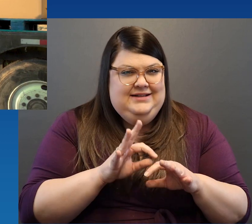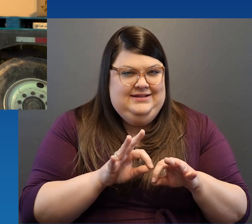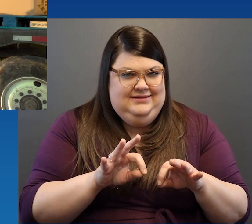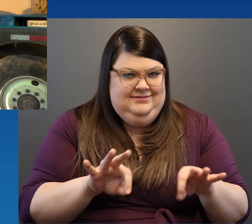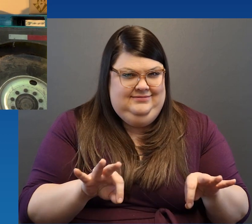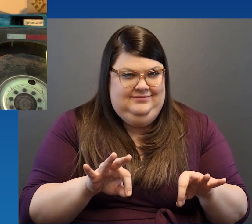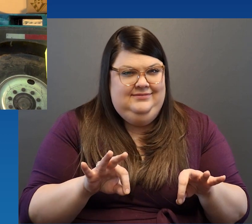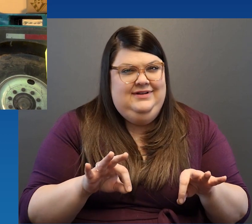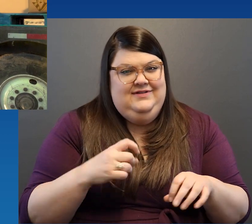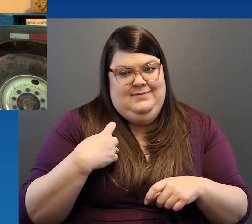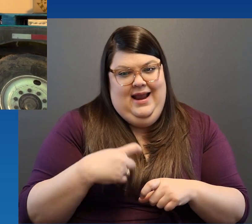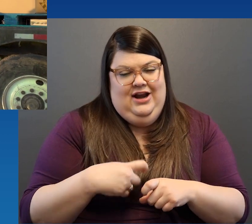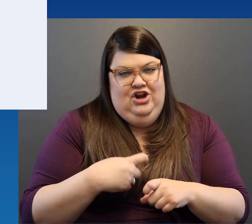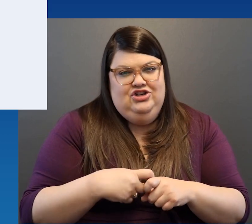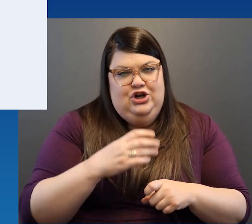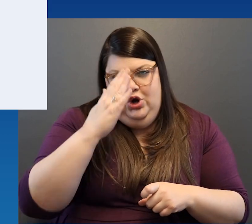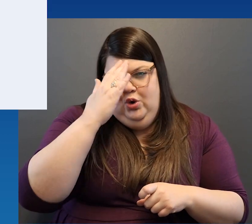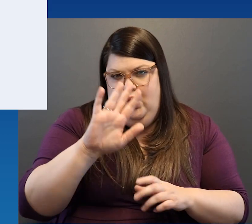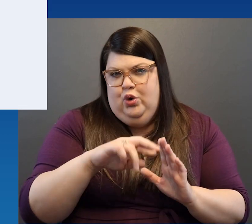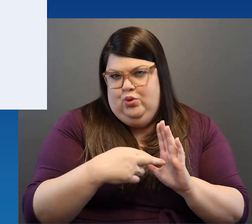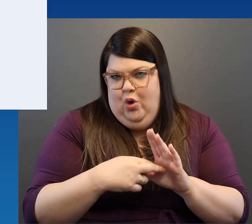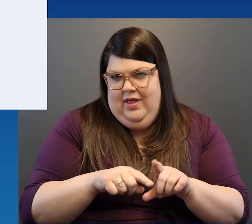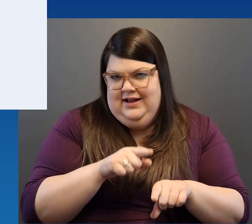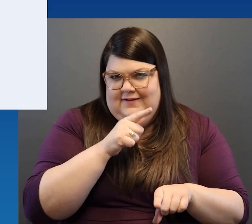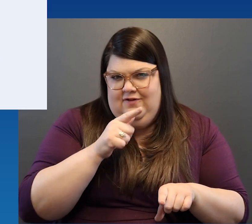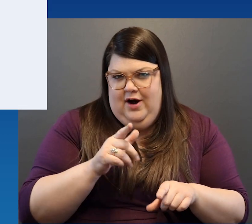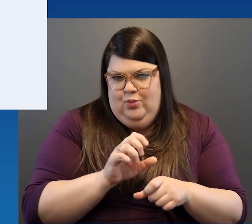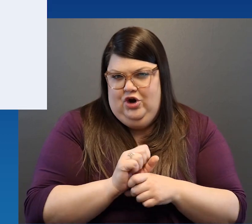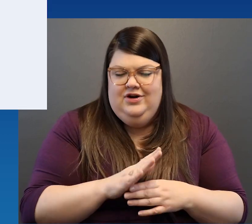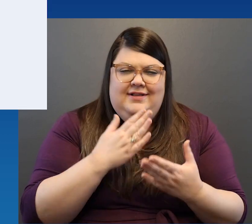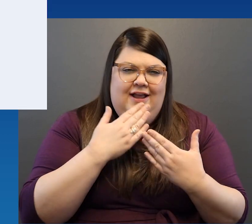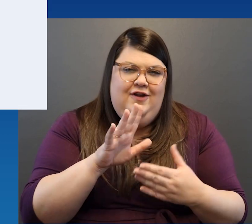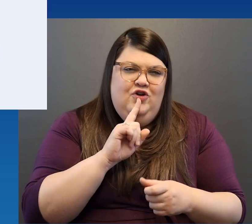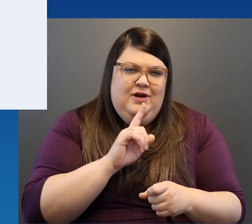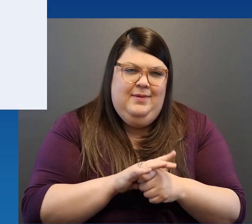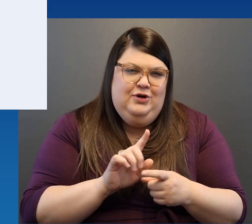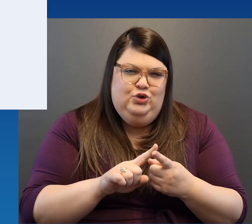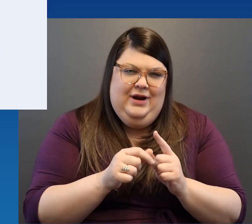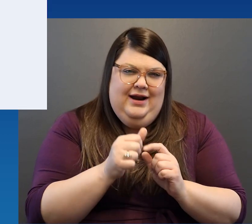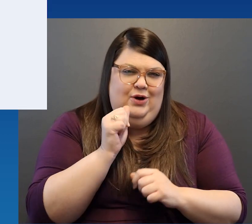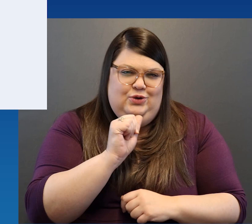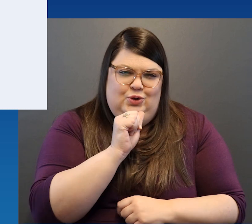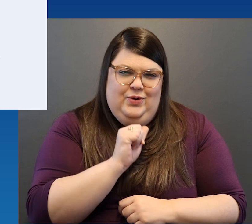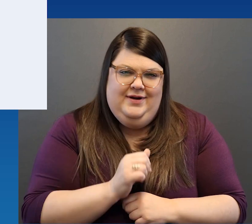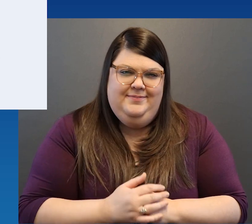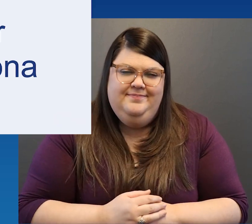and know your role as farm workers. Thank you for your commitment to Arizona.